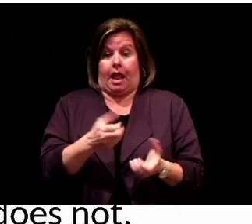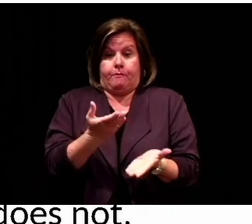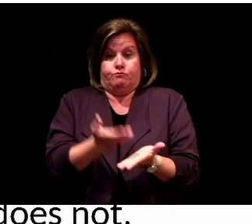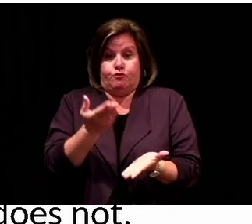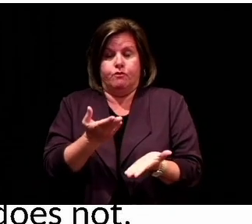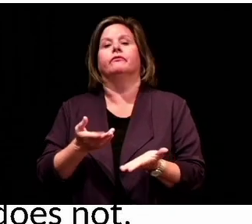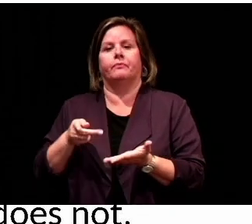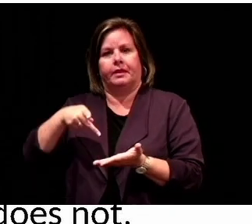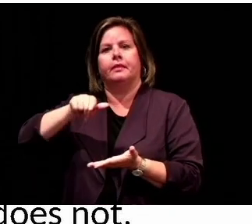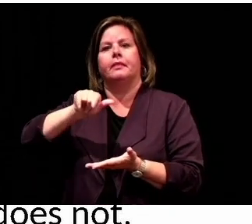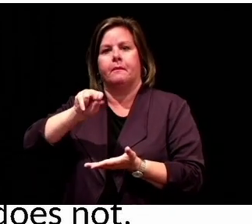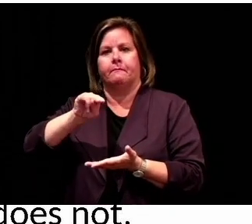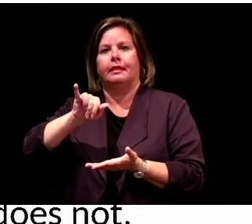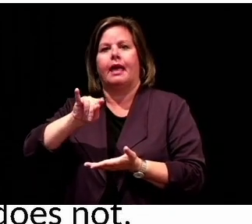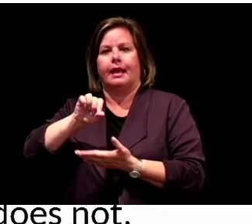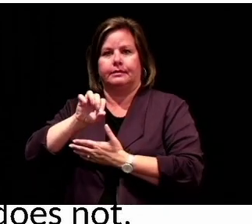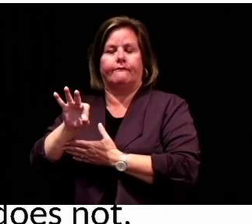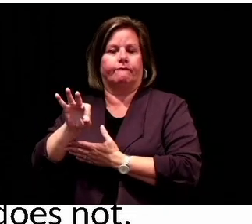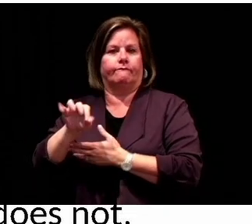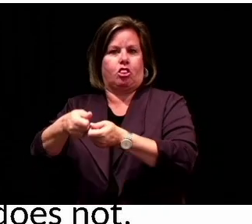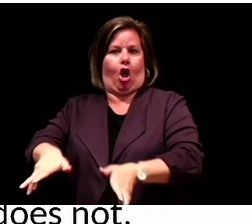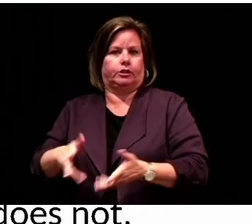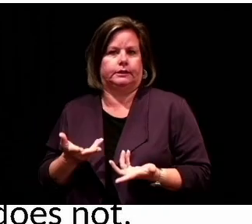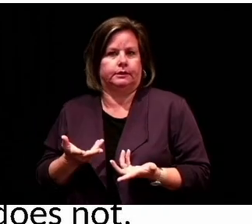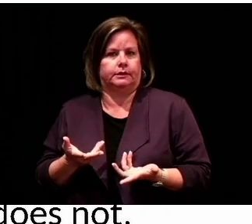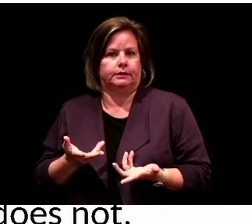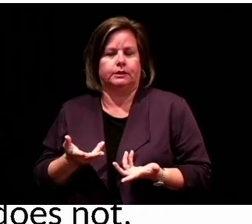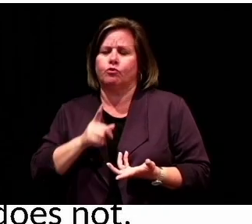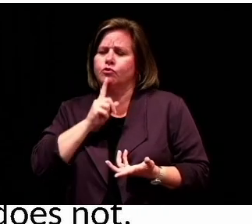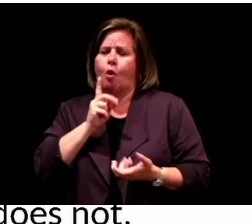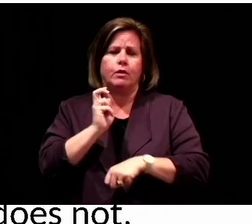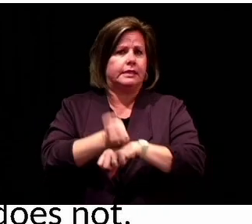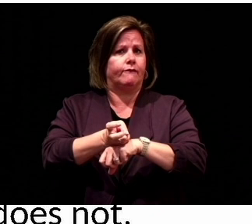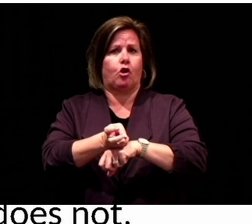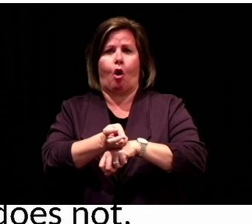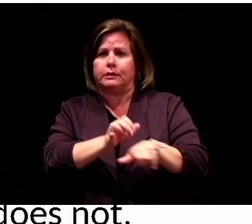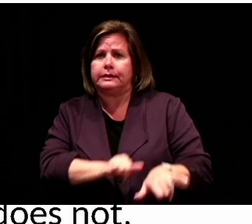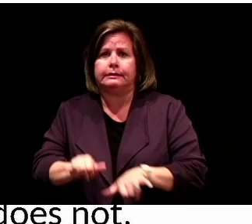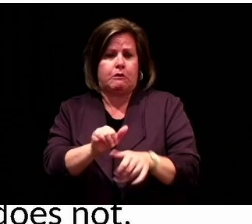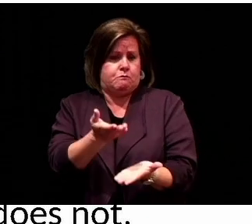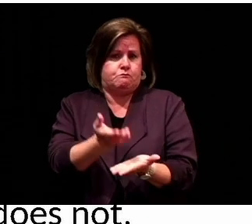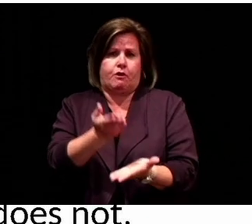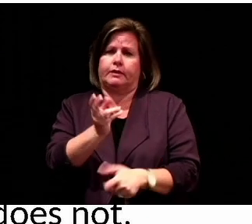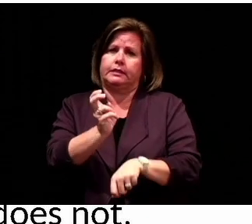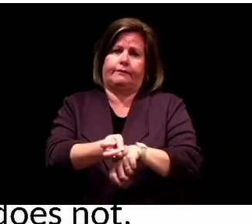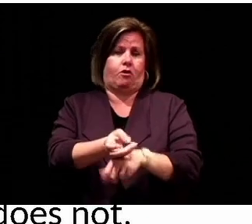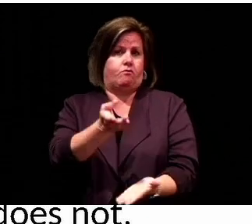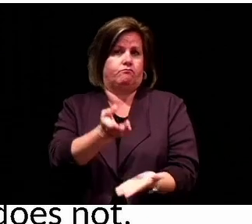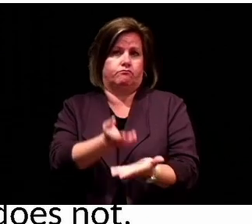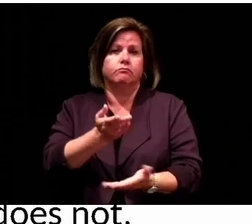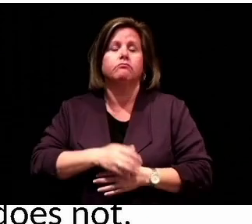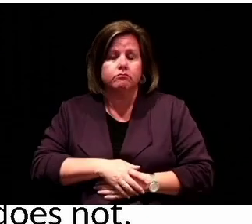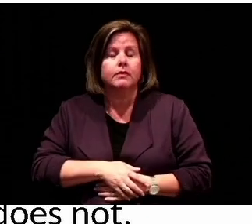disparate impact. And here's where the real play comes in. Most courts find robust causality established if there's